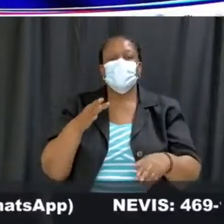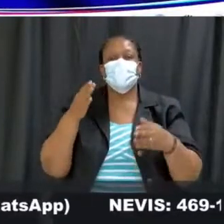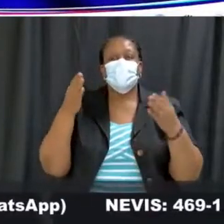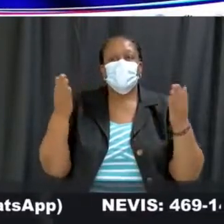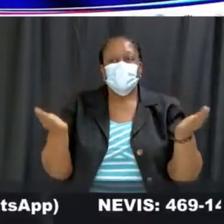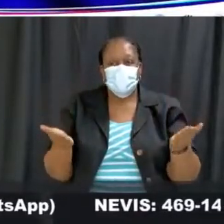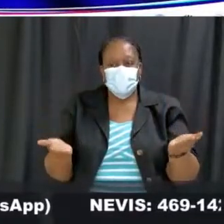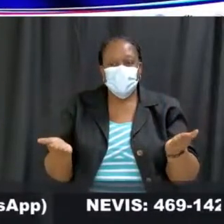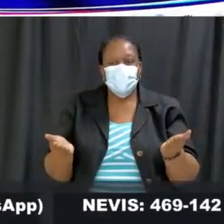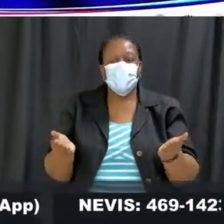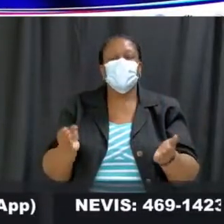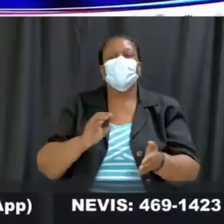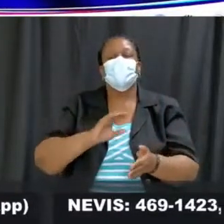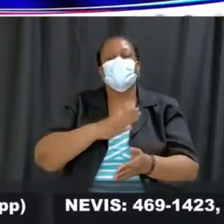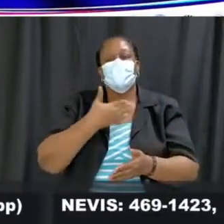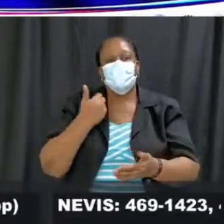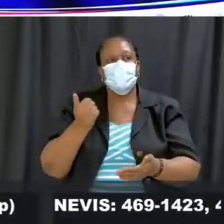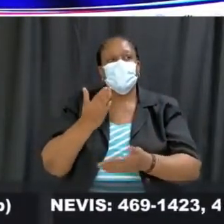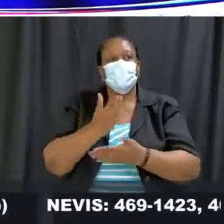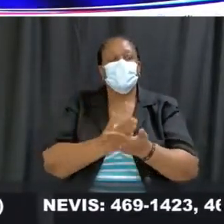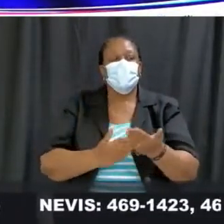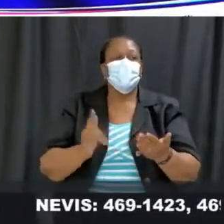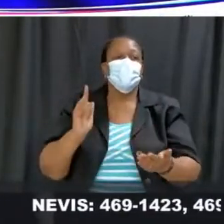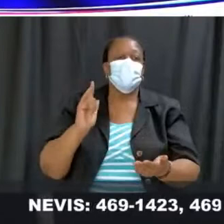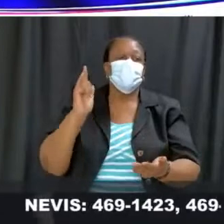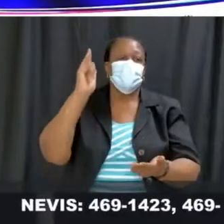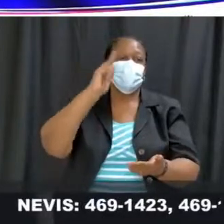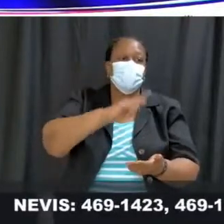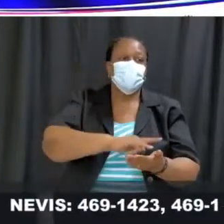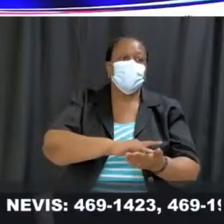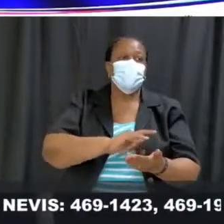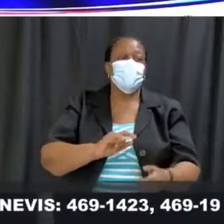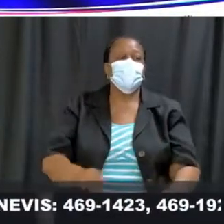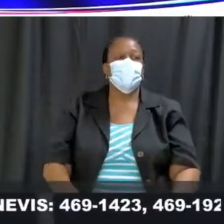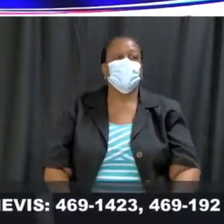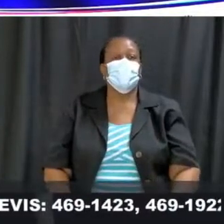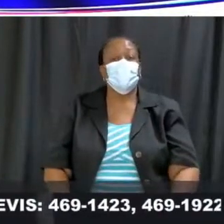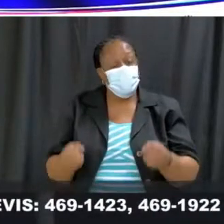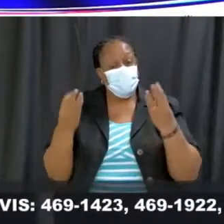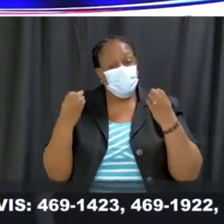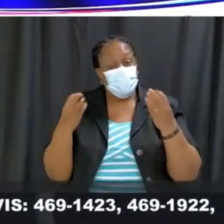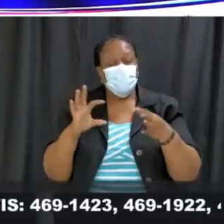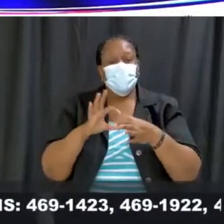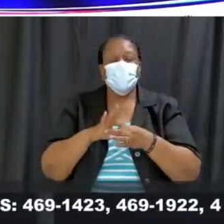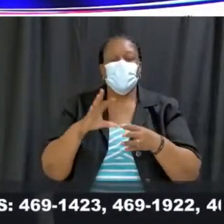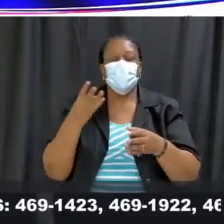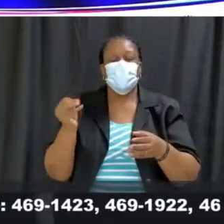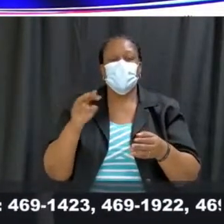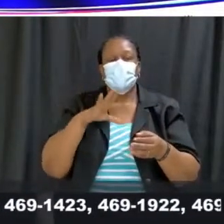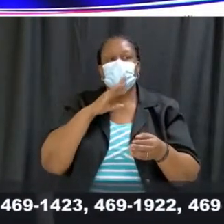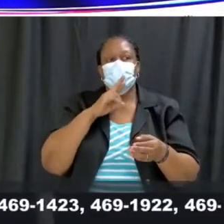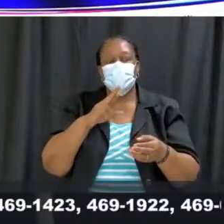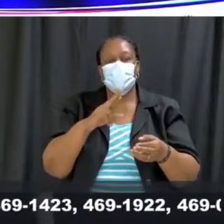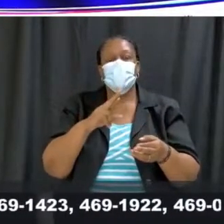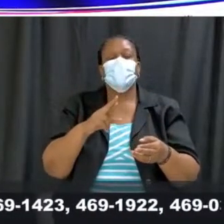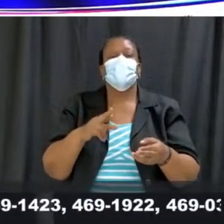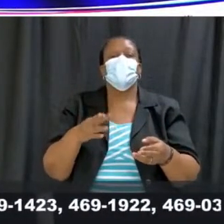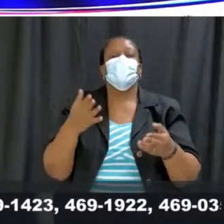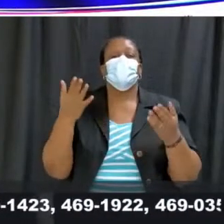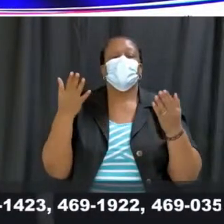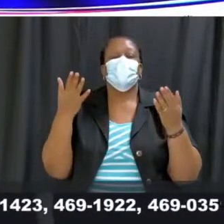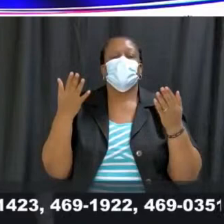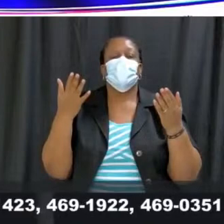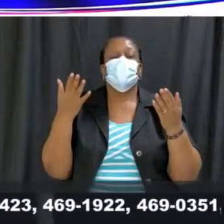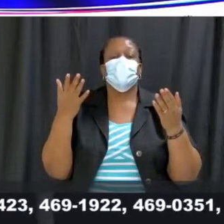versus inbounds. Majority are locals, very few inbound packs. I do not have the numbers at the tip of